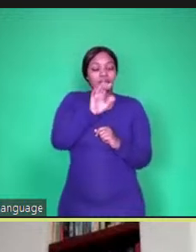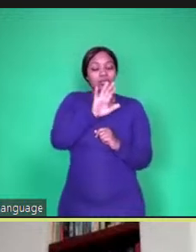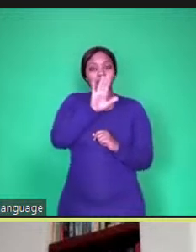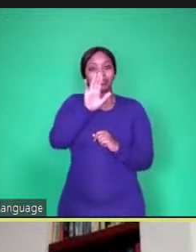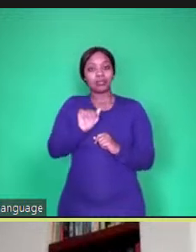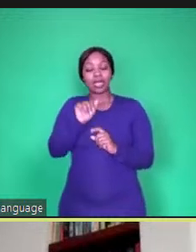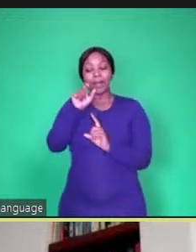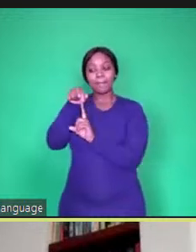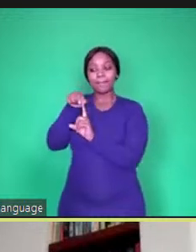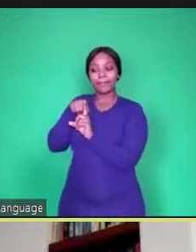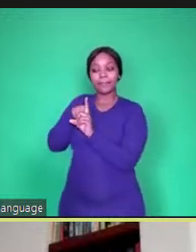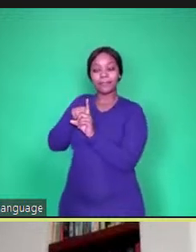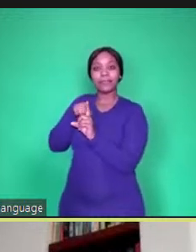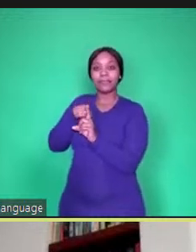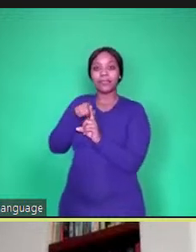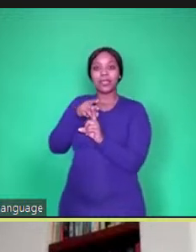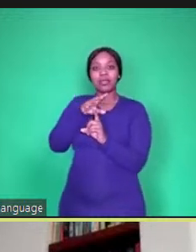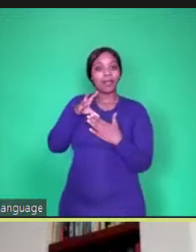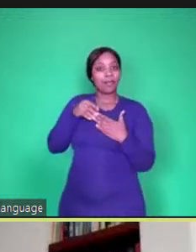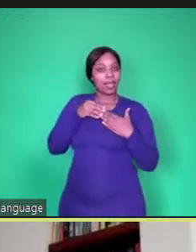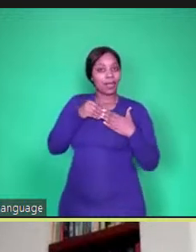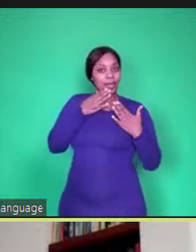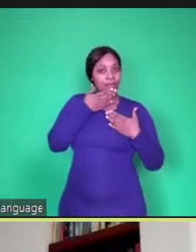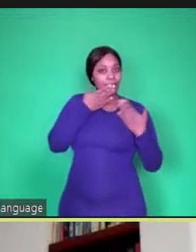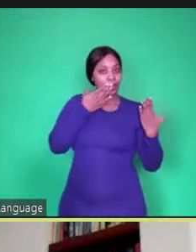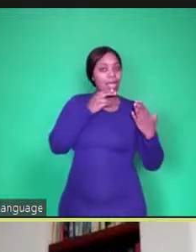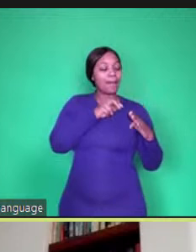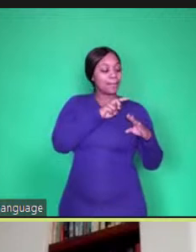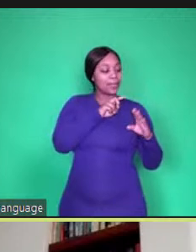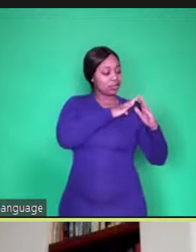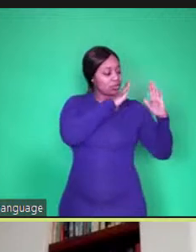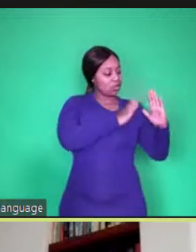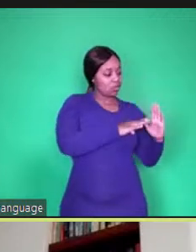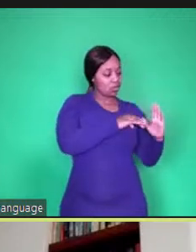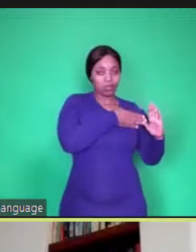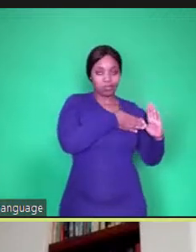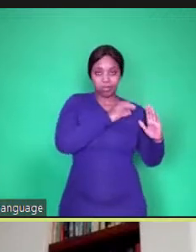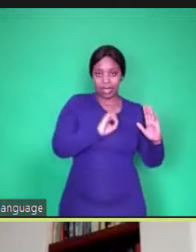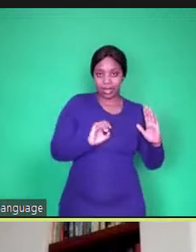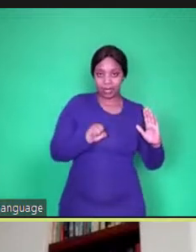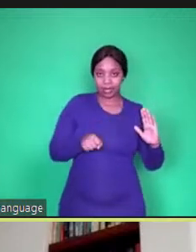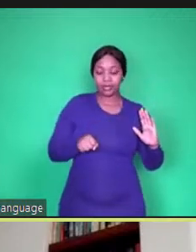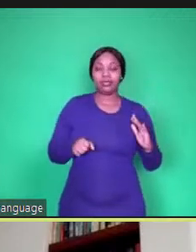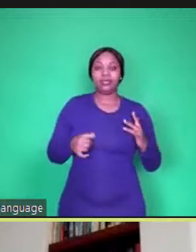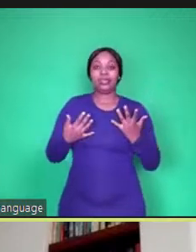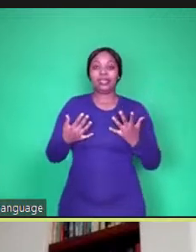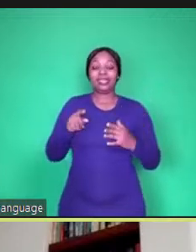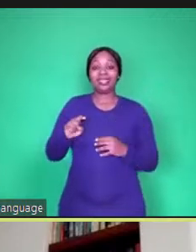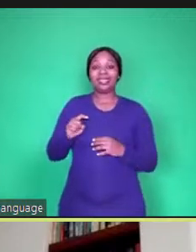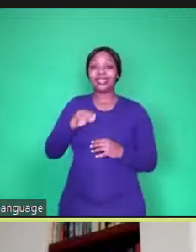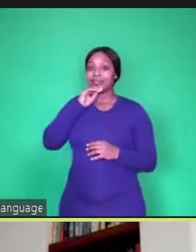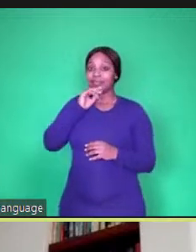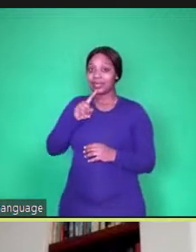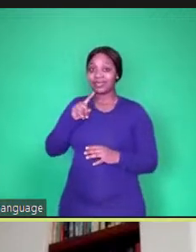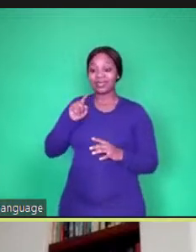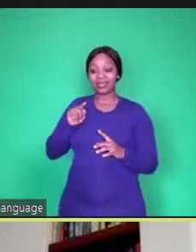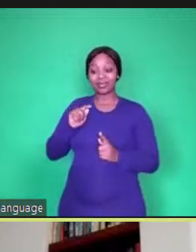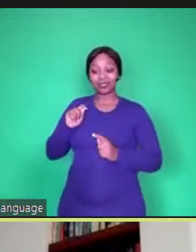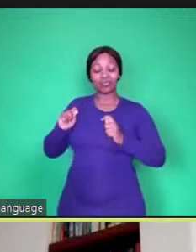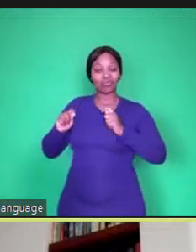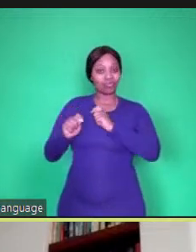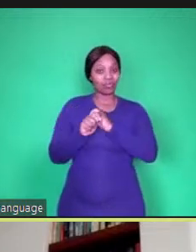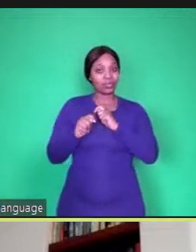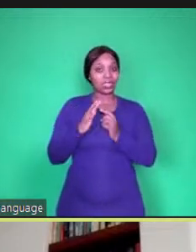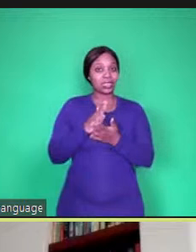non-resident member. With a change in the survey instrument to NIDS, there's a dramatic fall in the share of households that